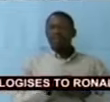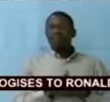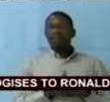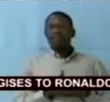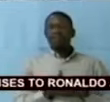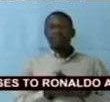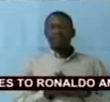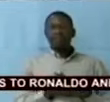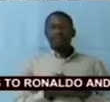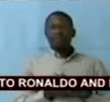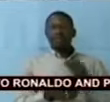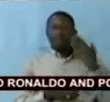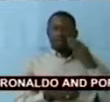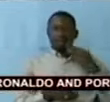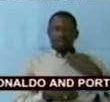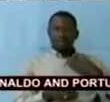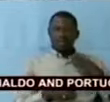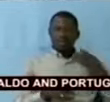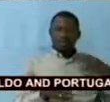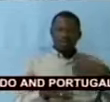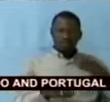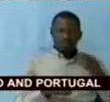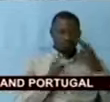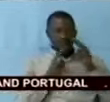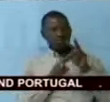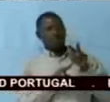And when I approached my gate,